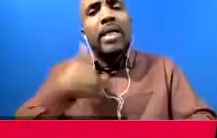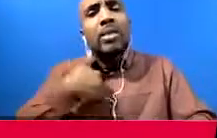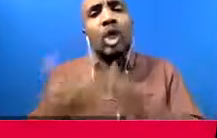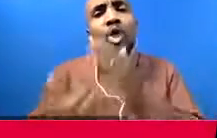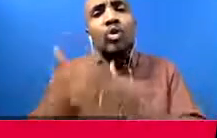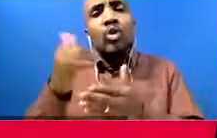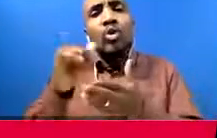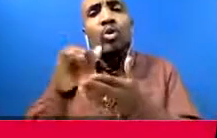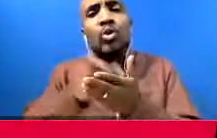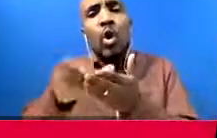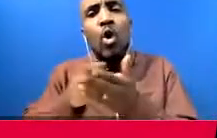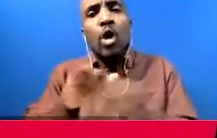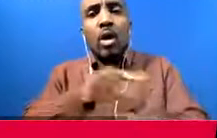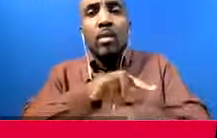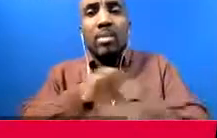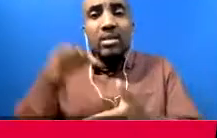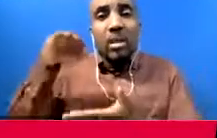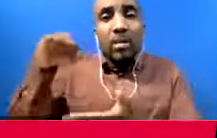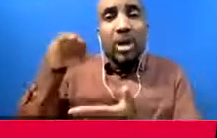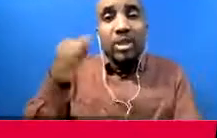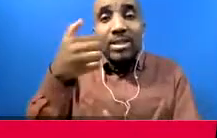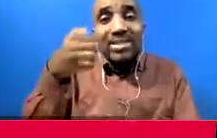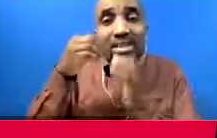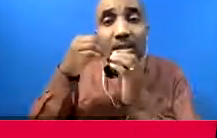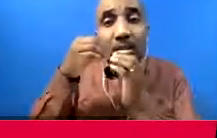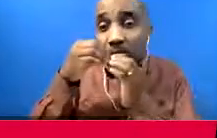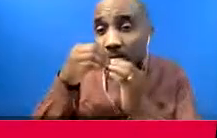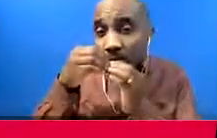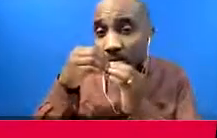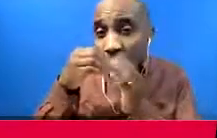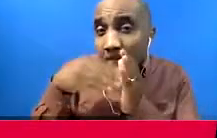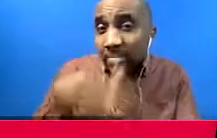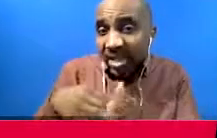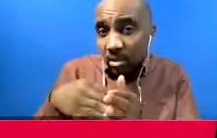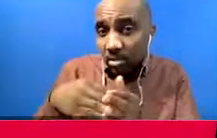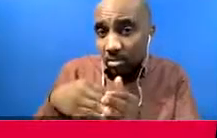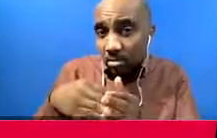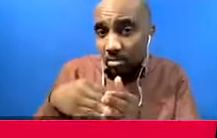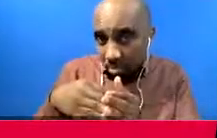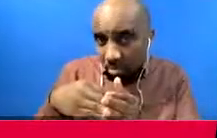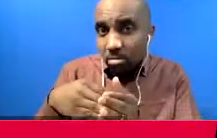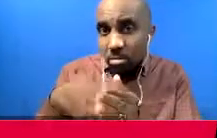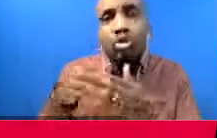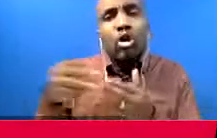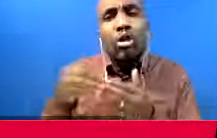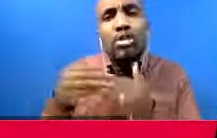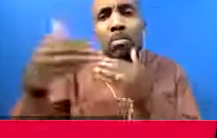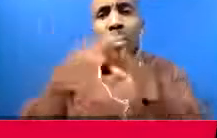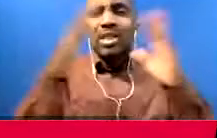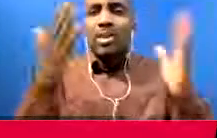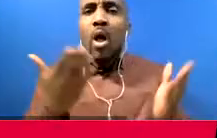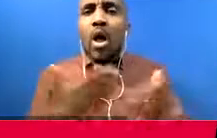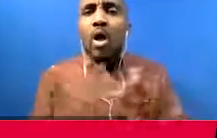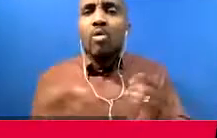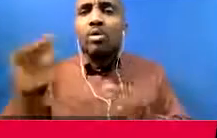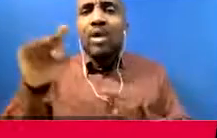Department, they have a budget of $6 billion. And that's a larger budget than many militaries of countries around the world. And the former